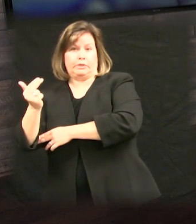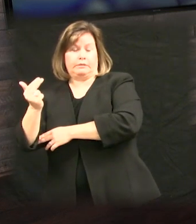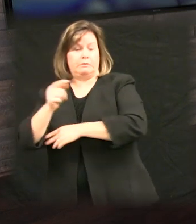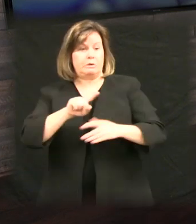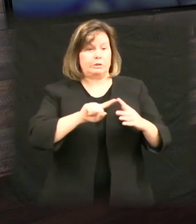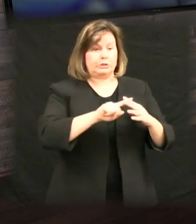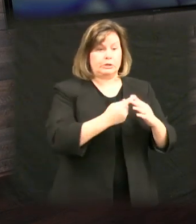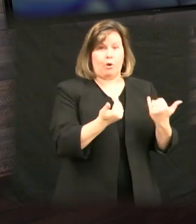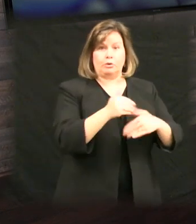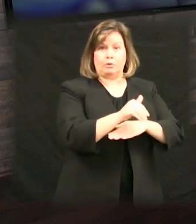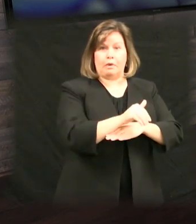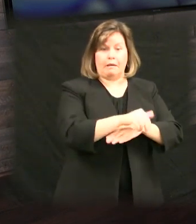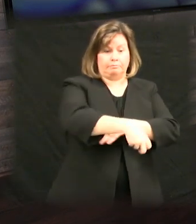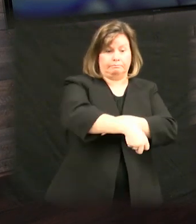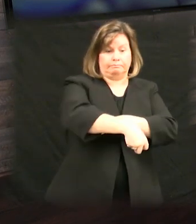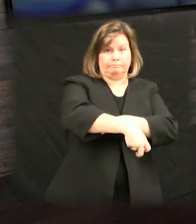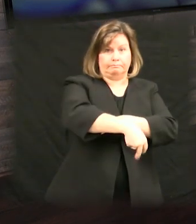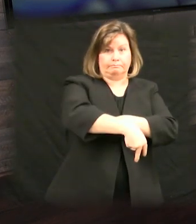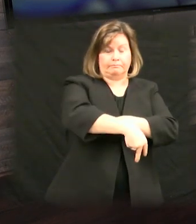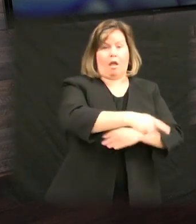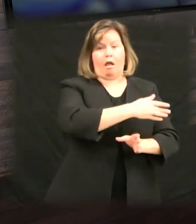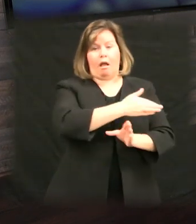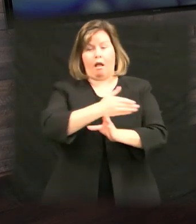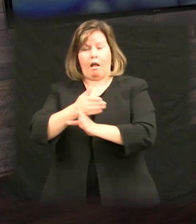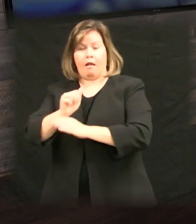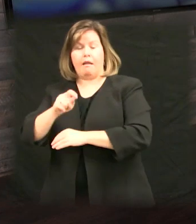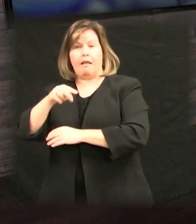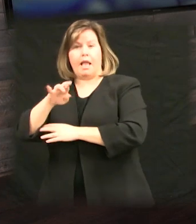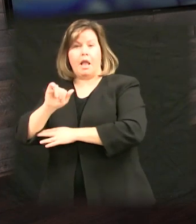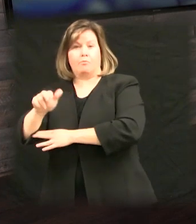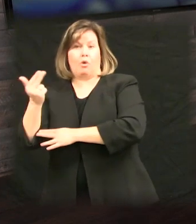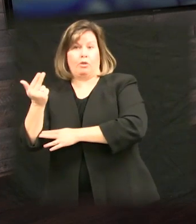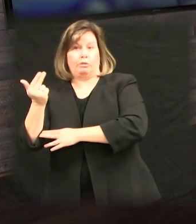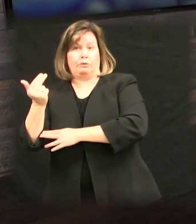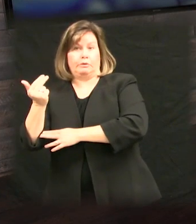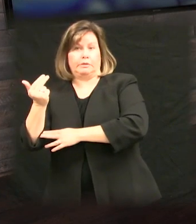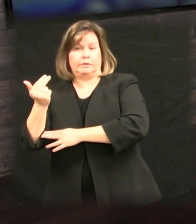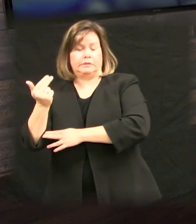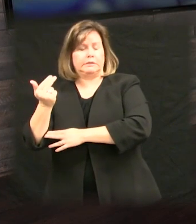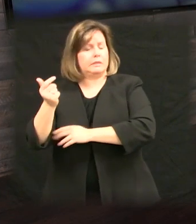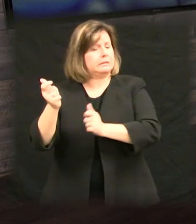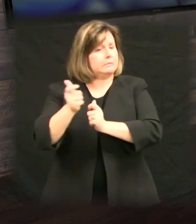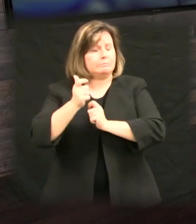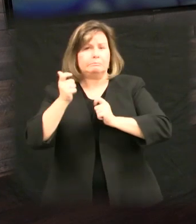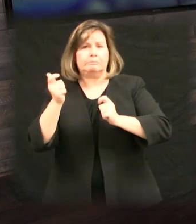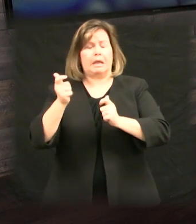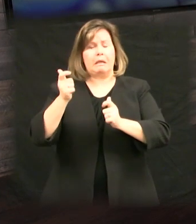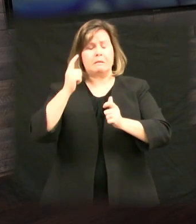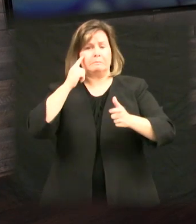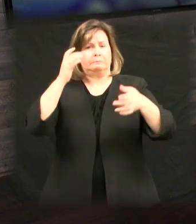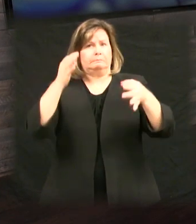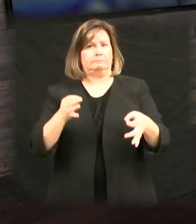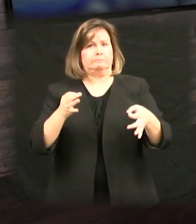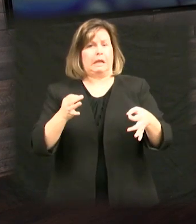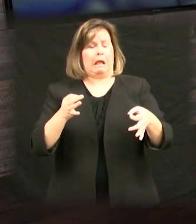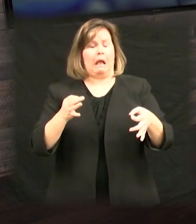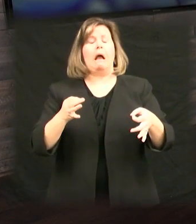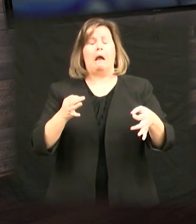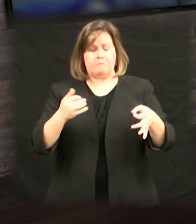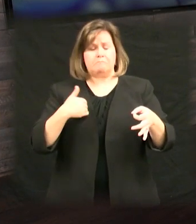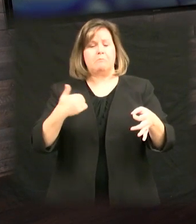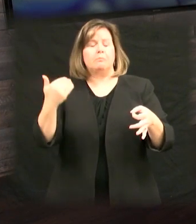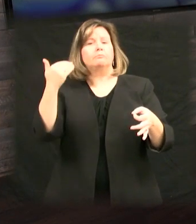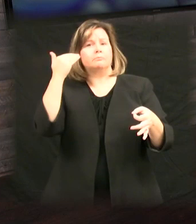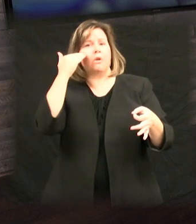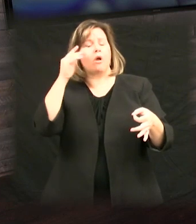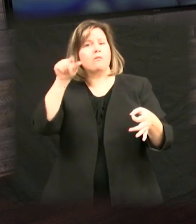p.m. So this is a big move by the governor, and it's a move that I applaud.